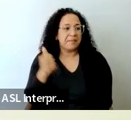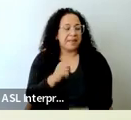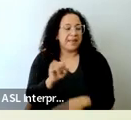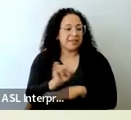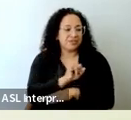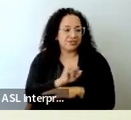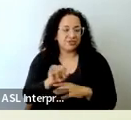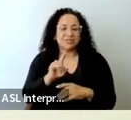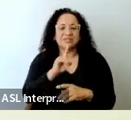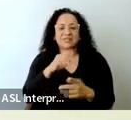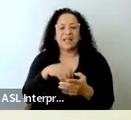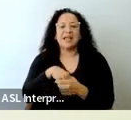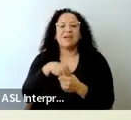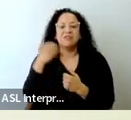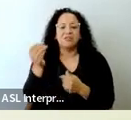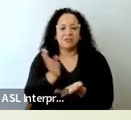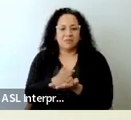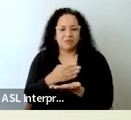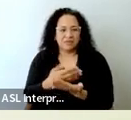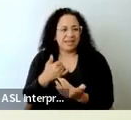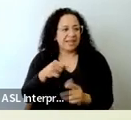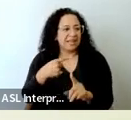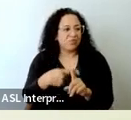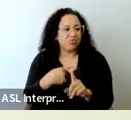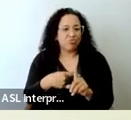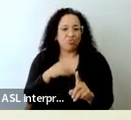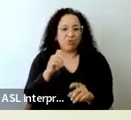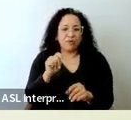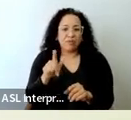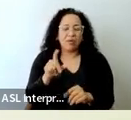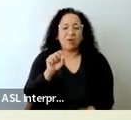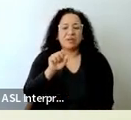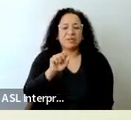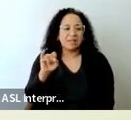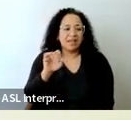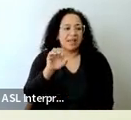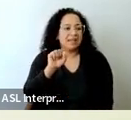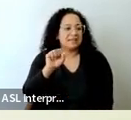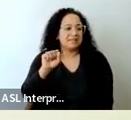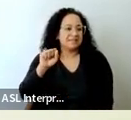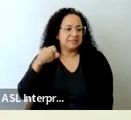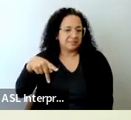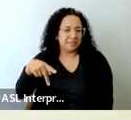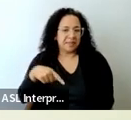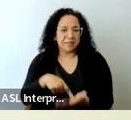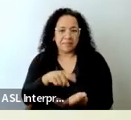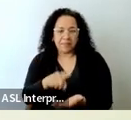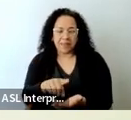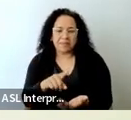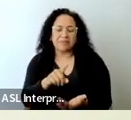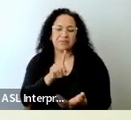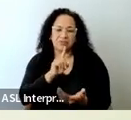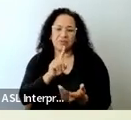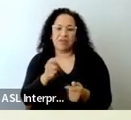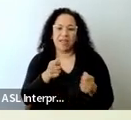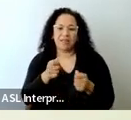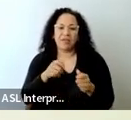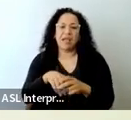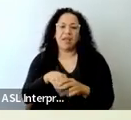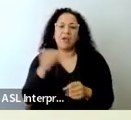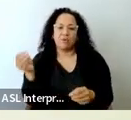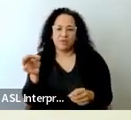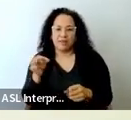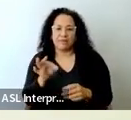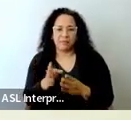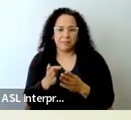program is outside of the budget. Any rental assistance or SSI or SSP payments as well are handled outside of the budget. Next